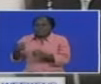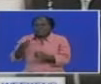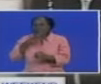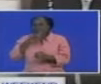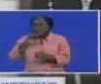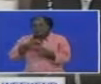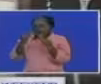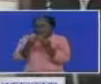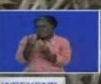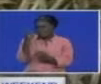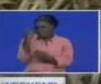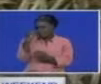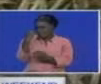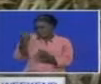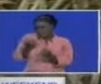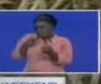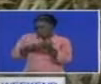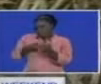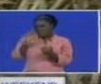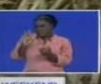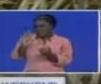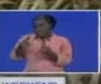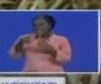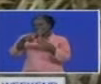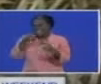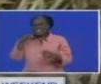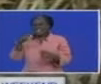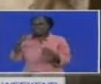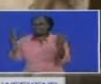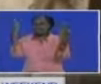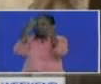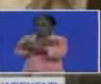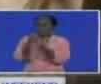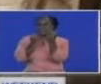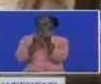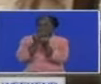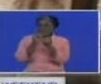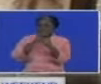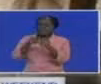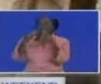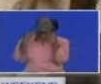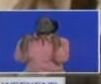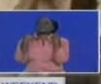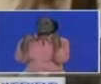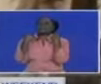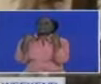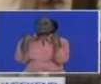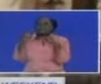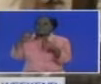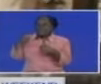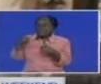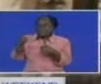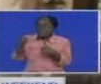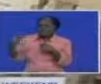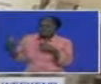they suspect that his wife killed him in his sleep on Saturday night. The couple's son-in-law claims he and his 3 children heard the two